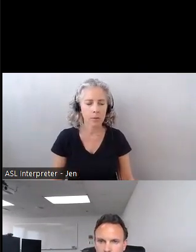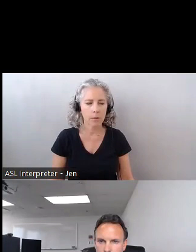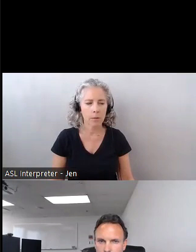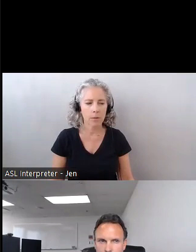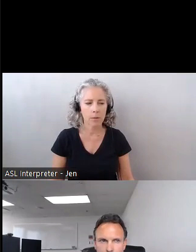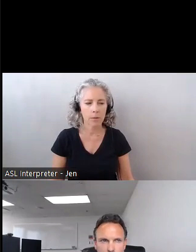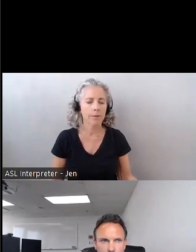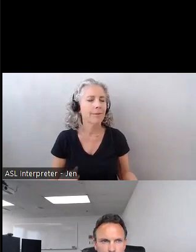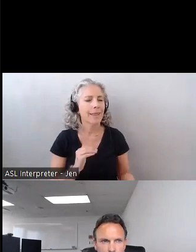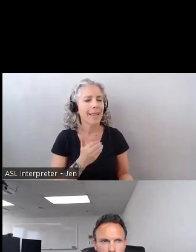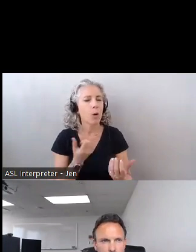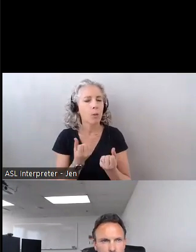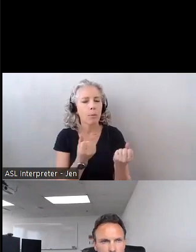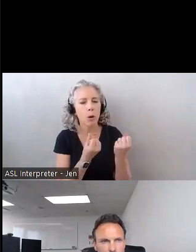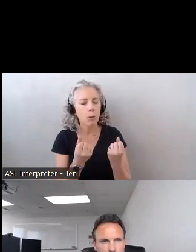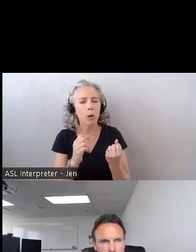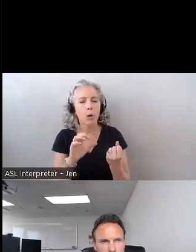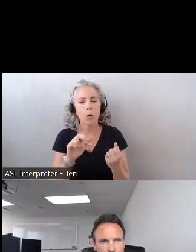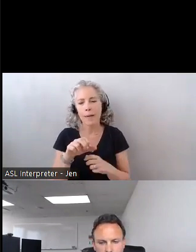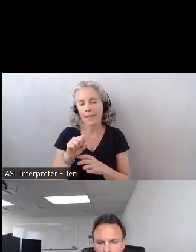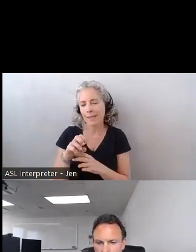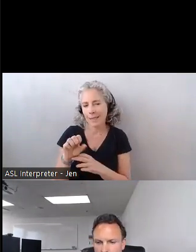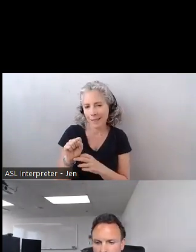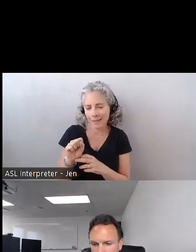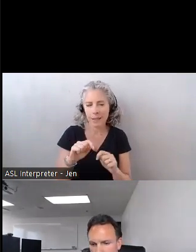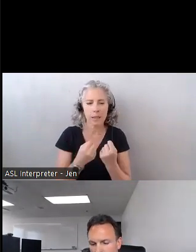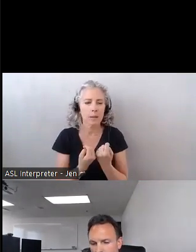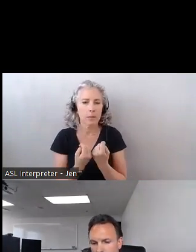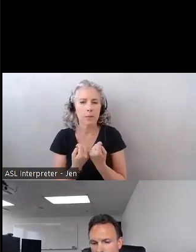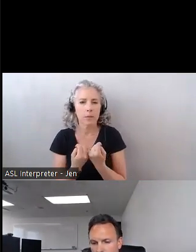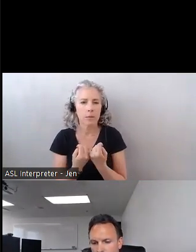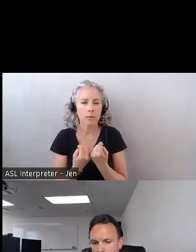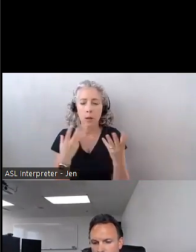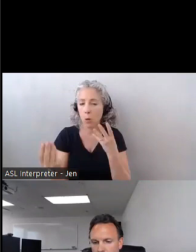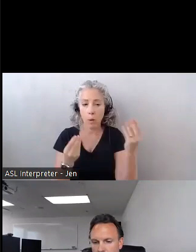You know, our mobile crisis, we have mobile crisis teams that go out,